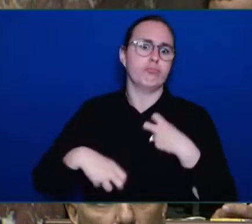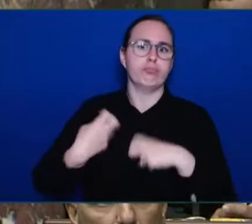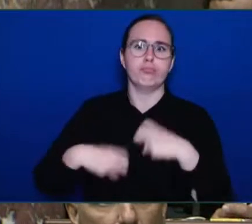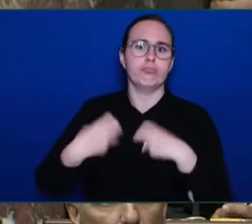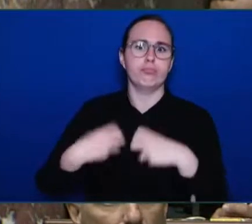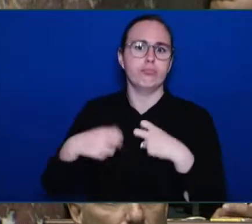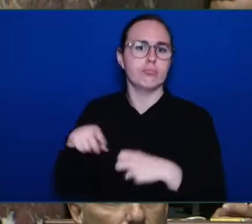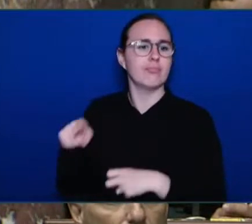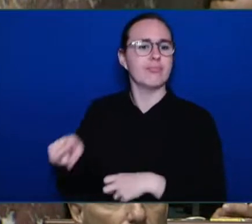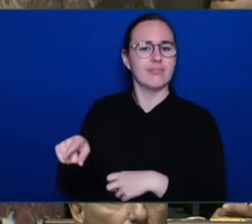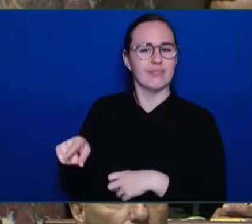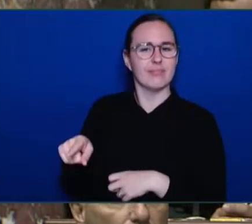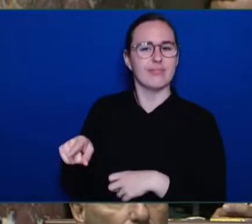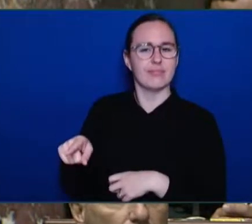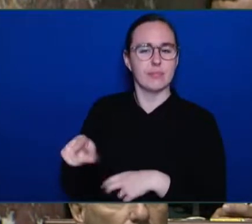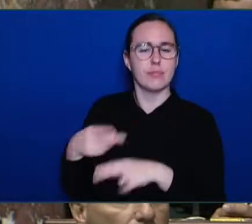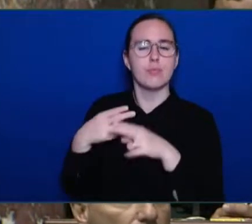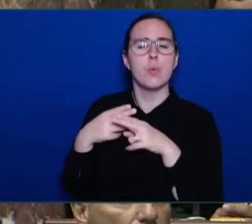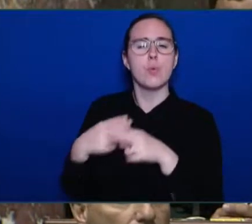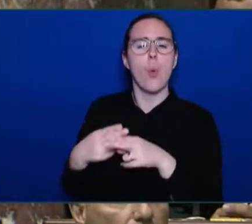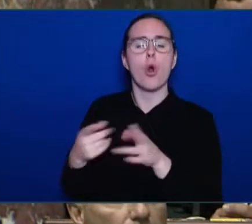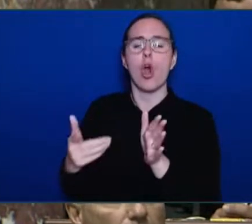Learn from your mistakes.